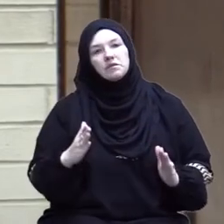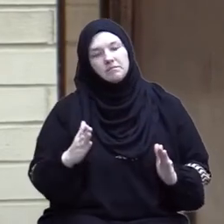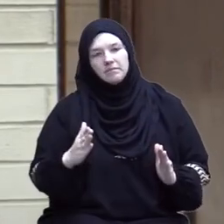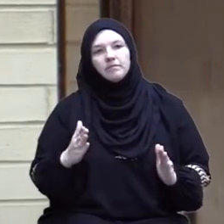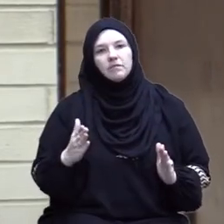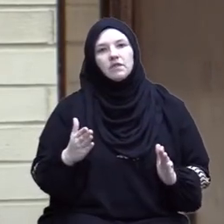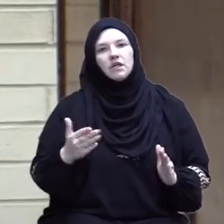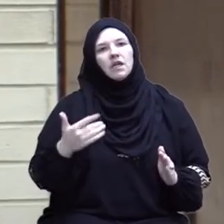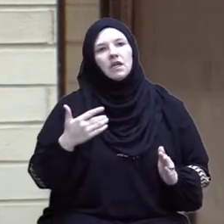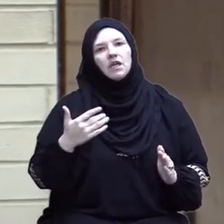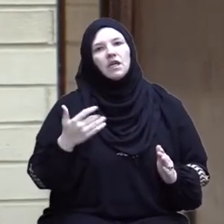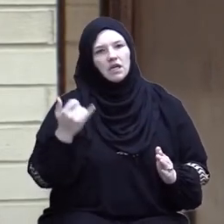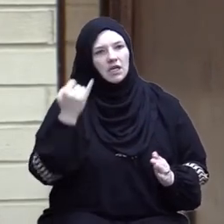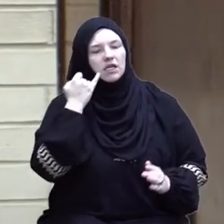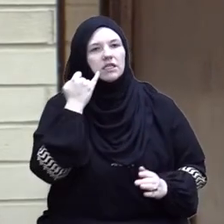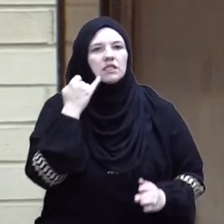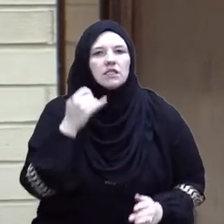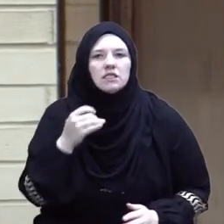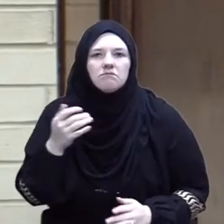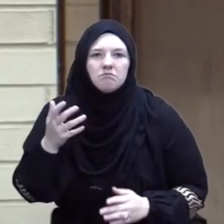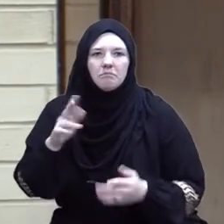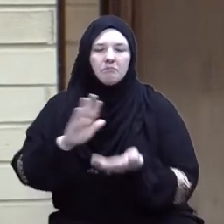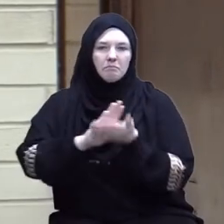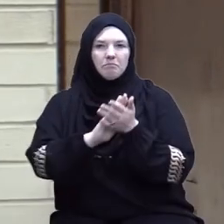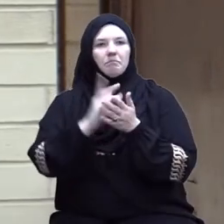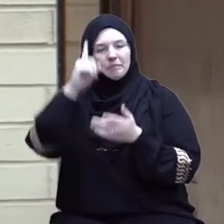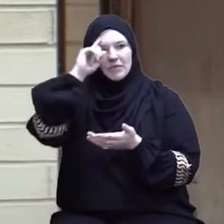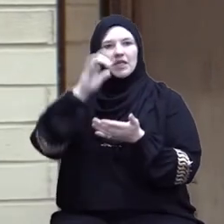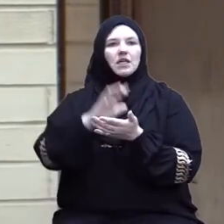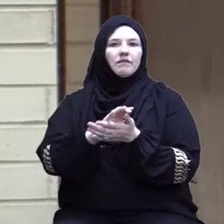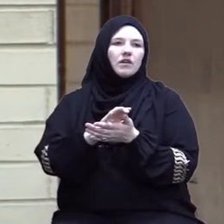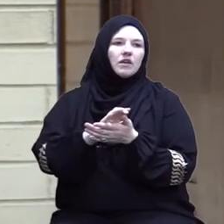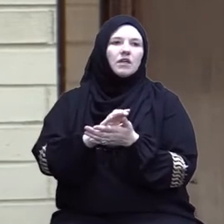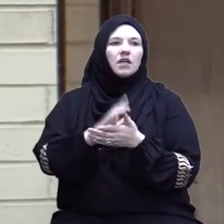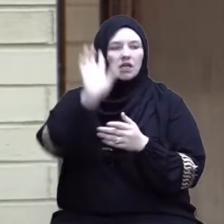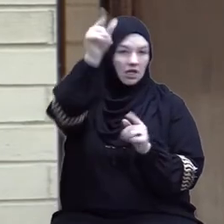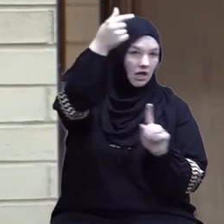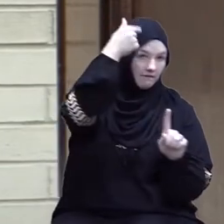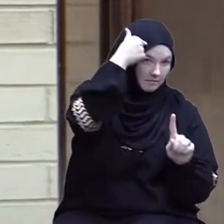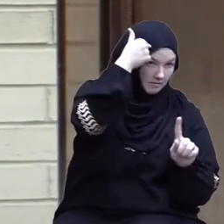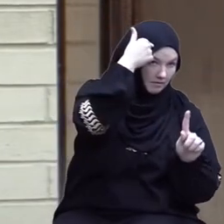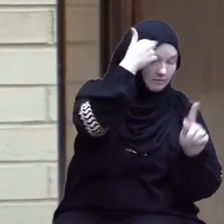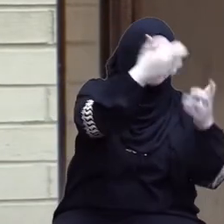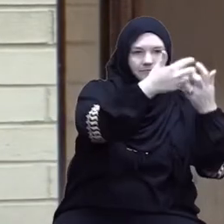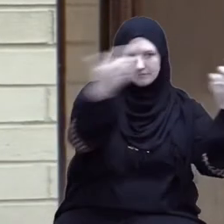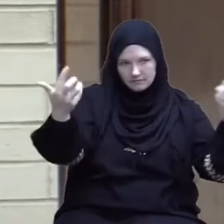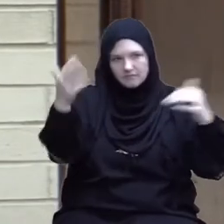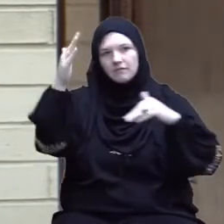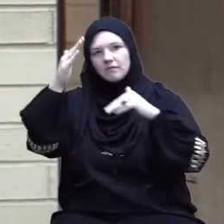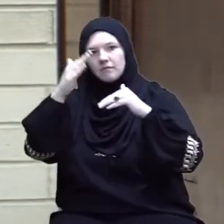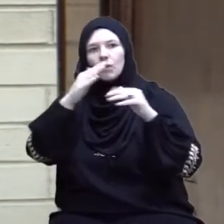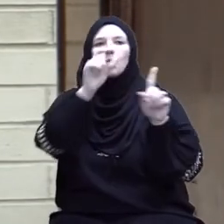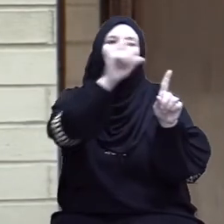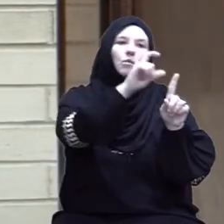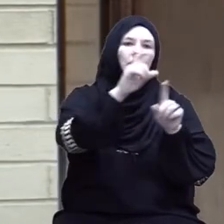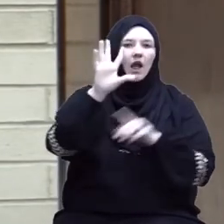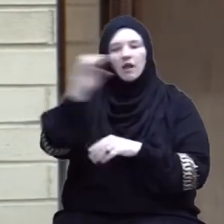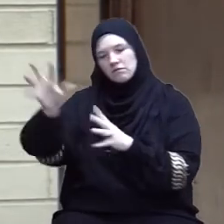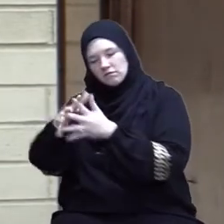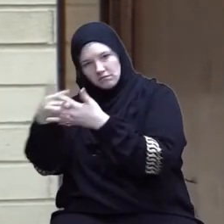is a secular Muslim, which means he believes in the separation of the word of